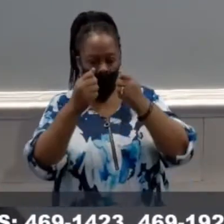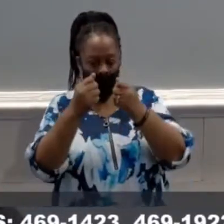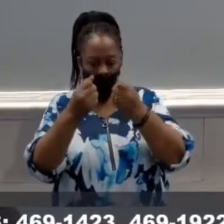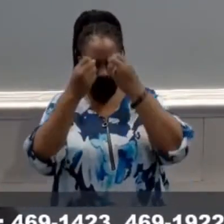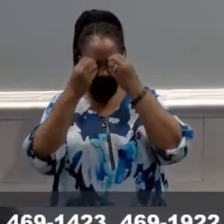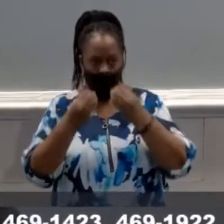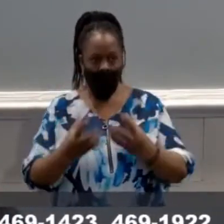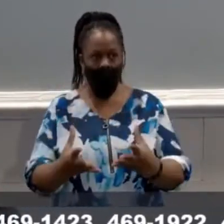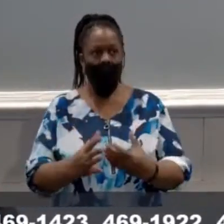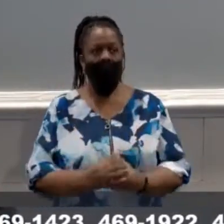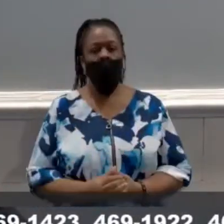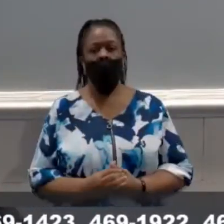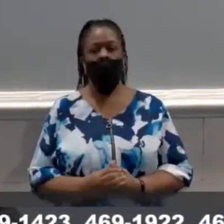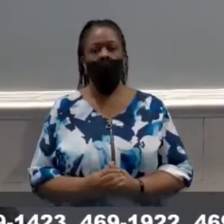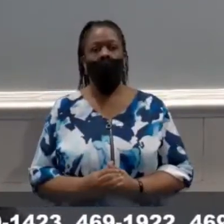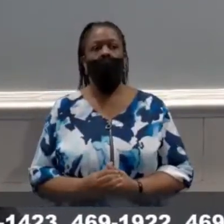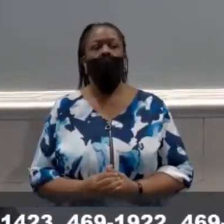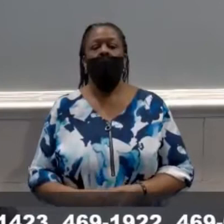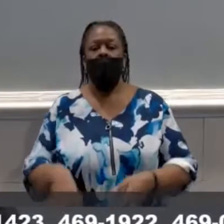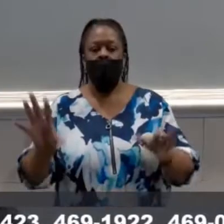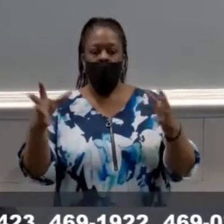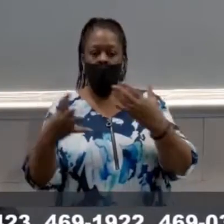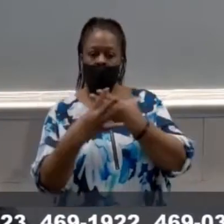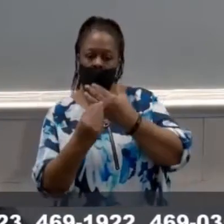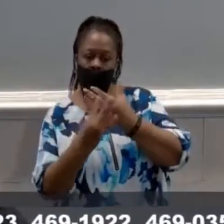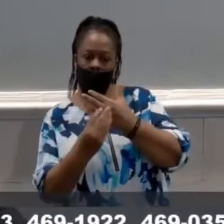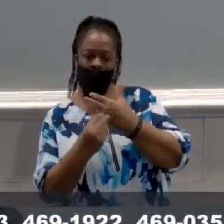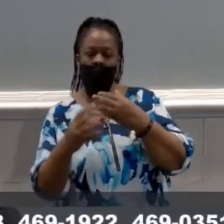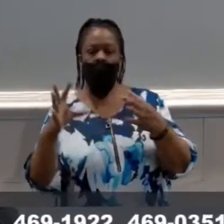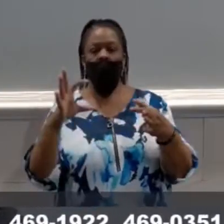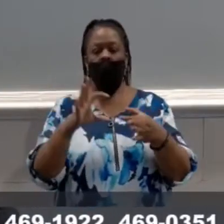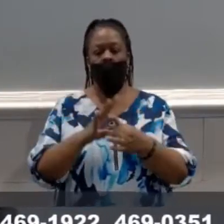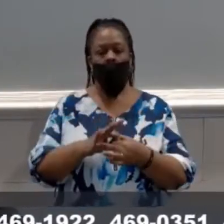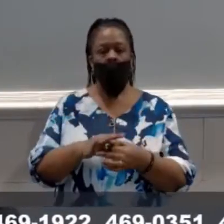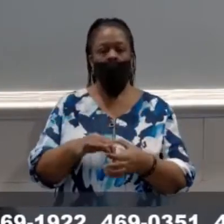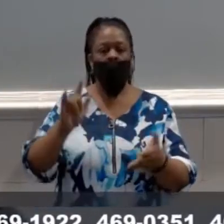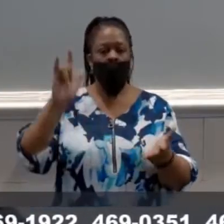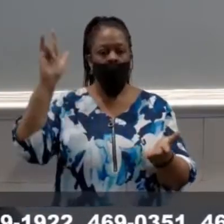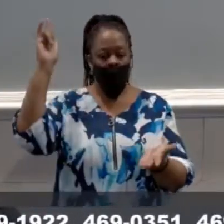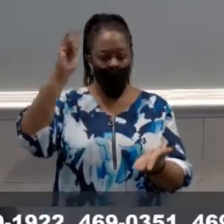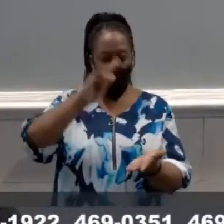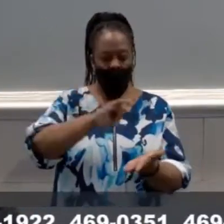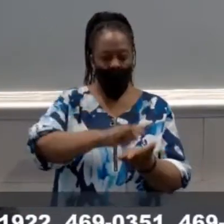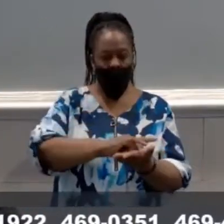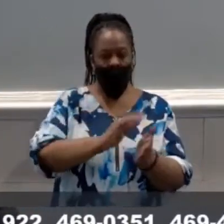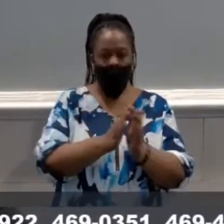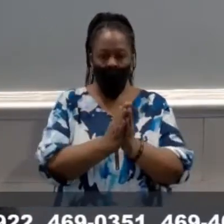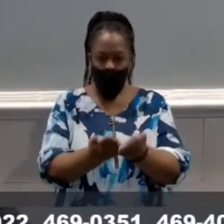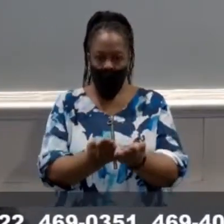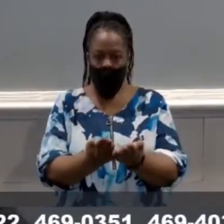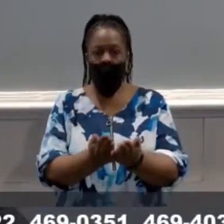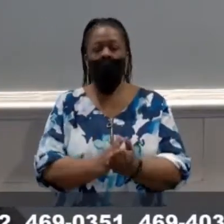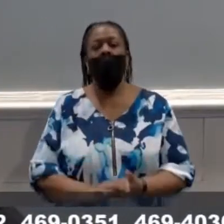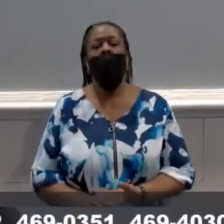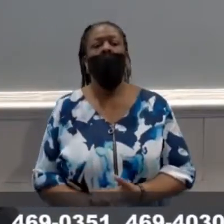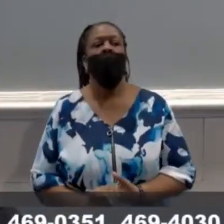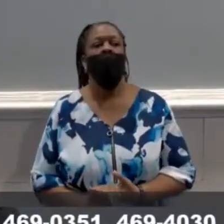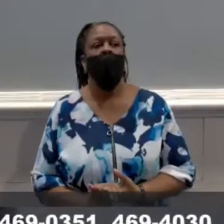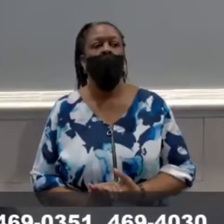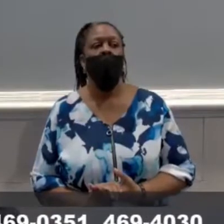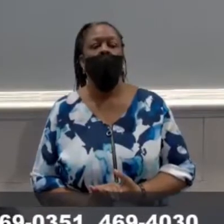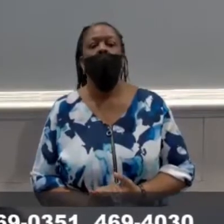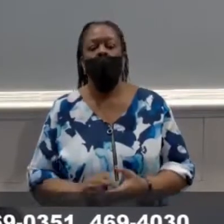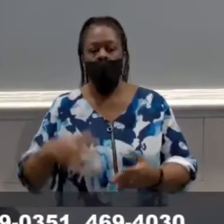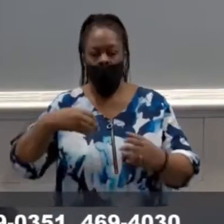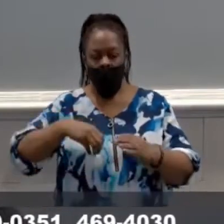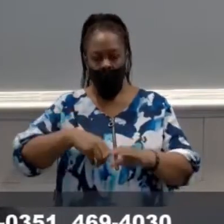the passport data page, or if you're traveling on any other travel document, then you would have to